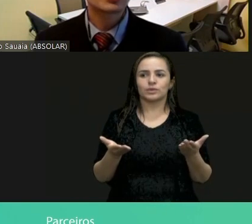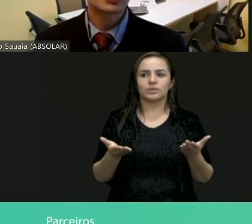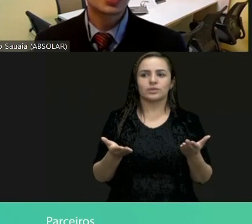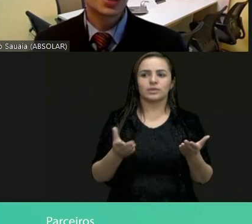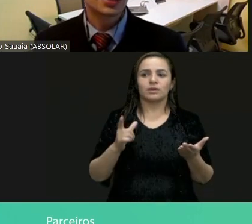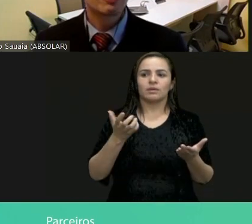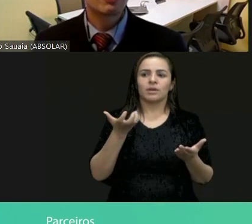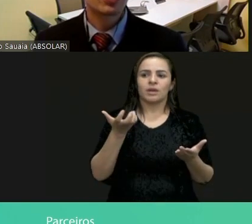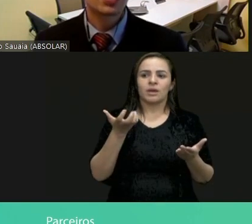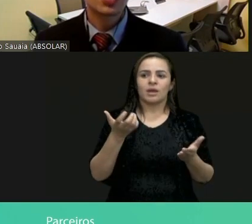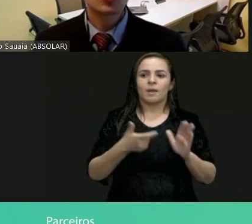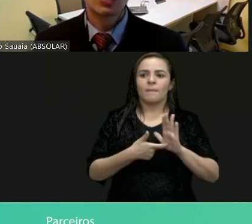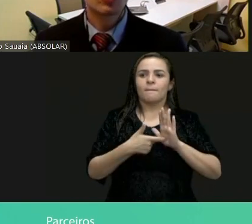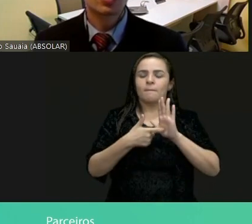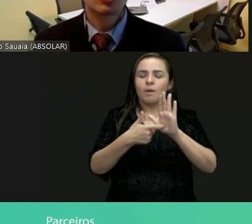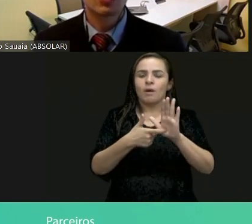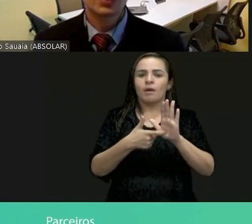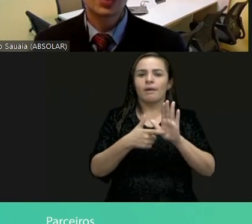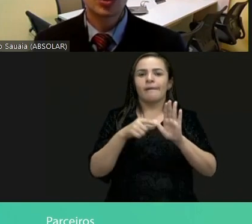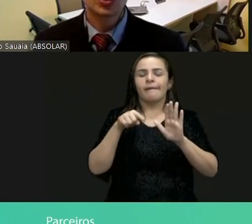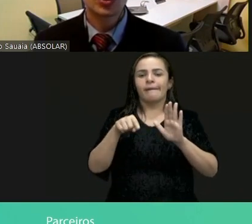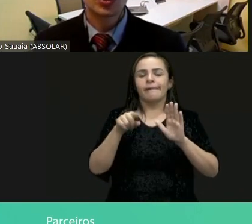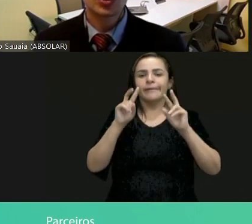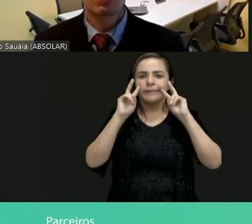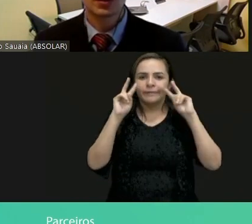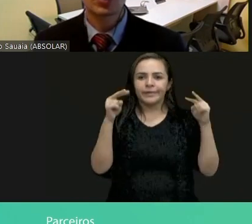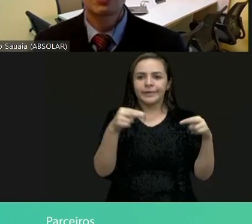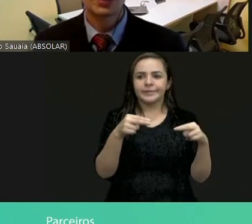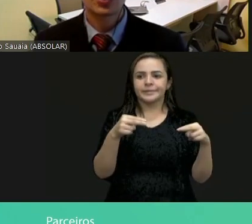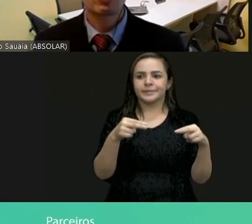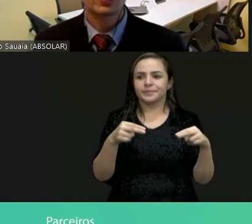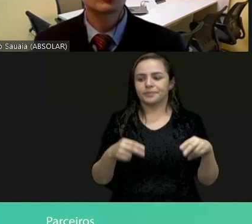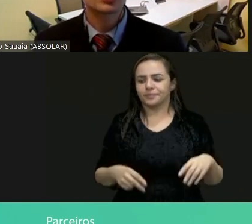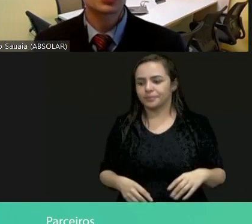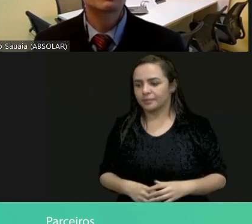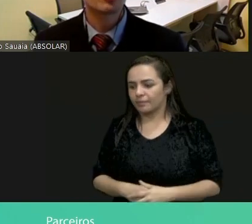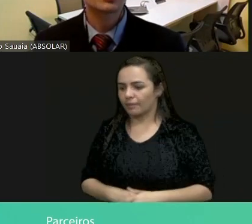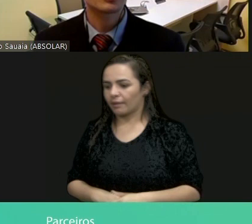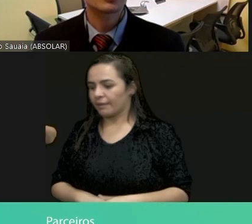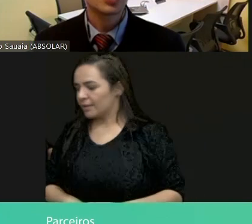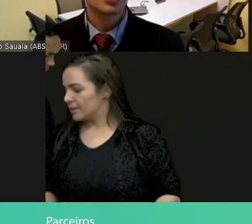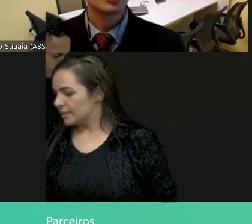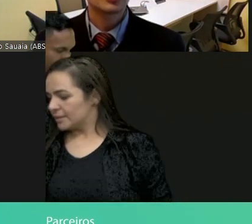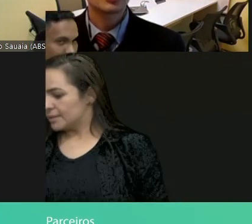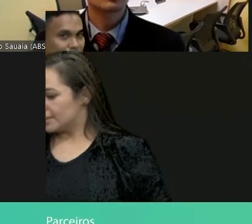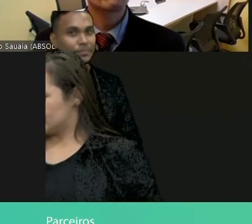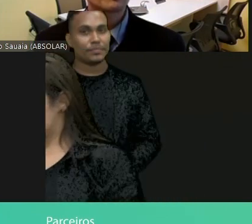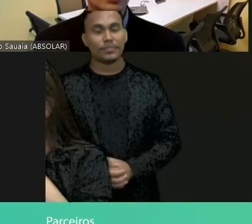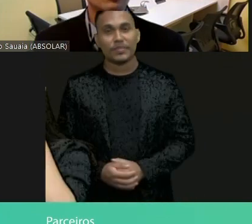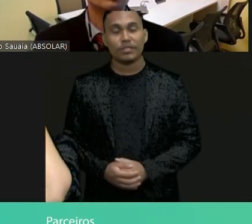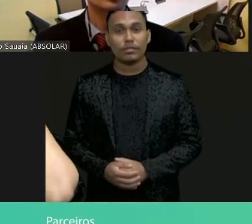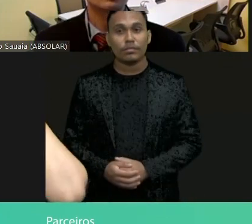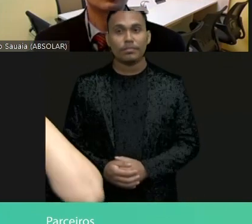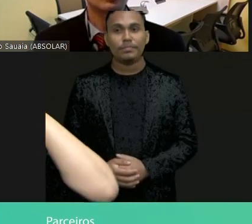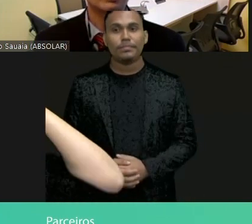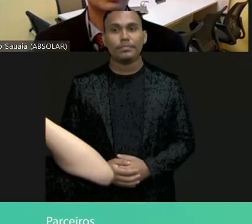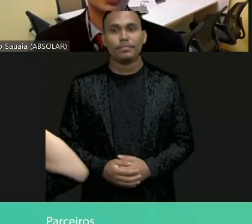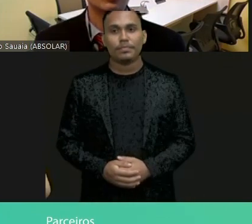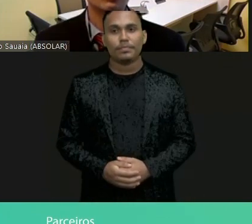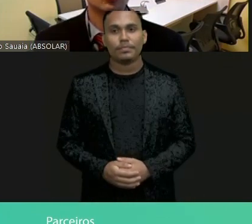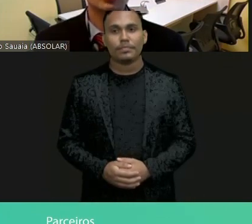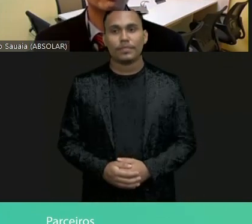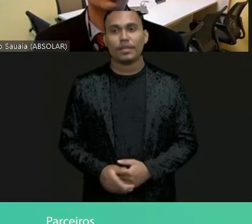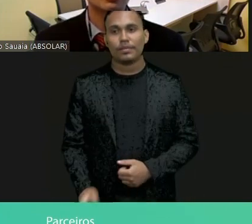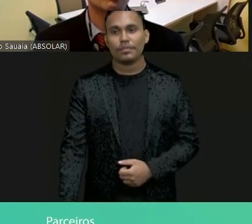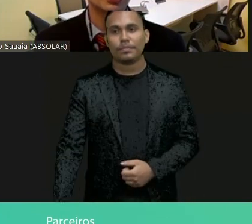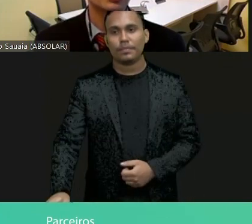Queria destacar aqui para vocês como a contribuição antes da gente abrir para a nossa página de perguntas e respostas. And so, at the